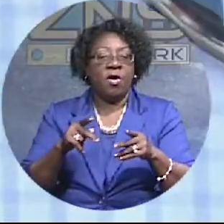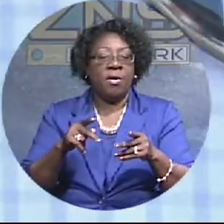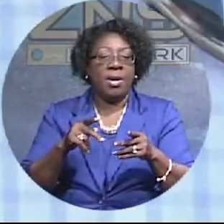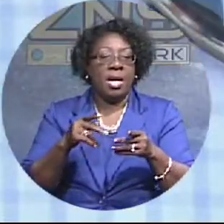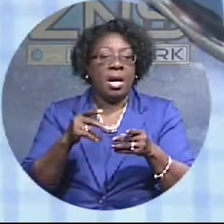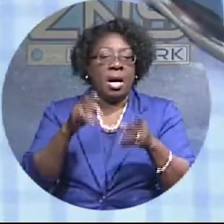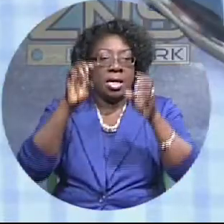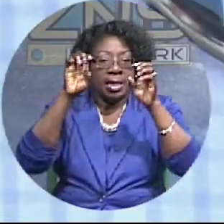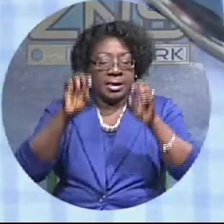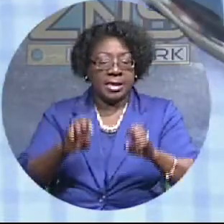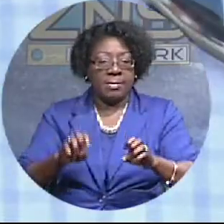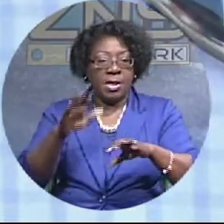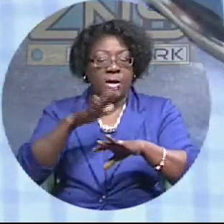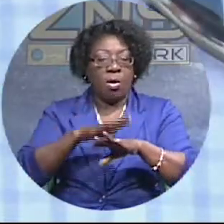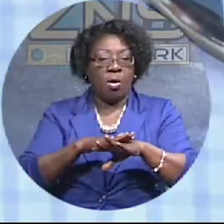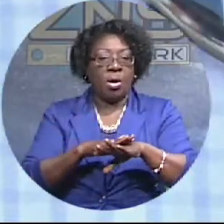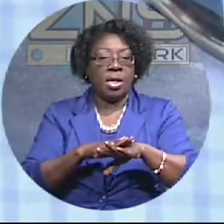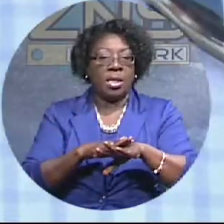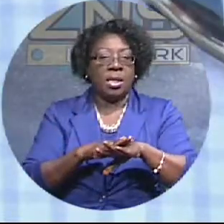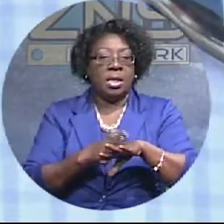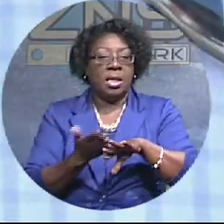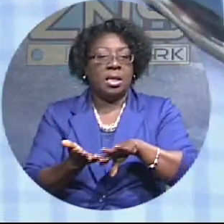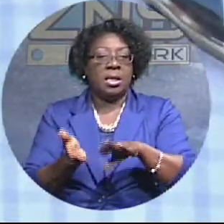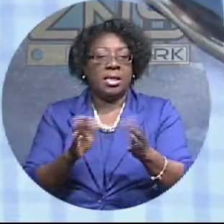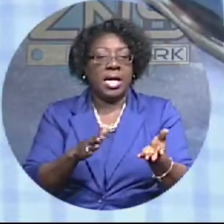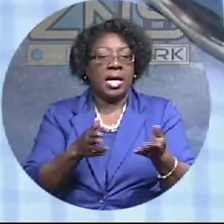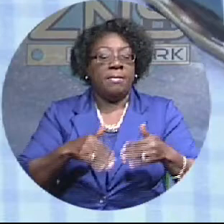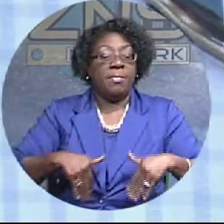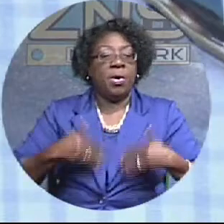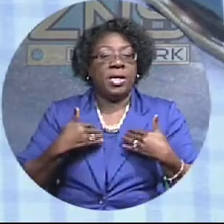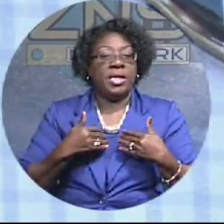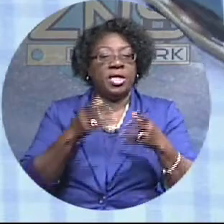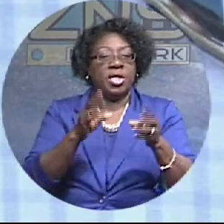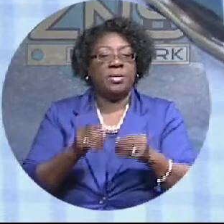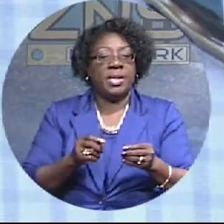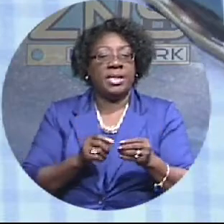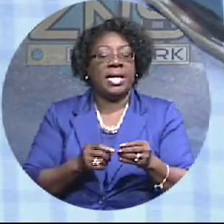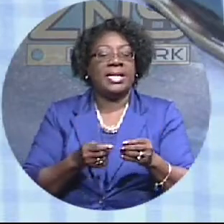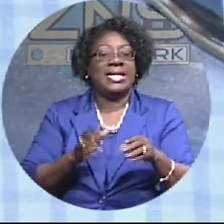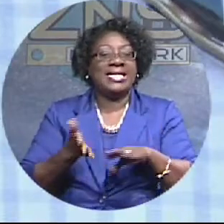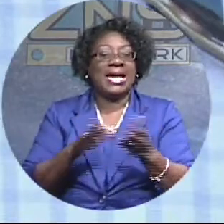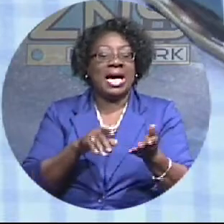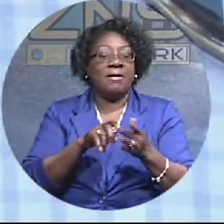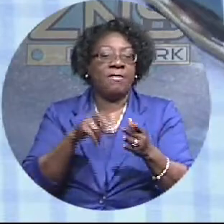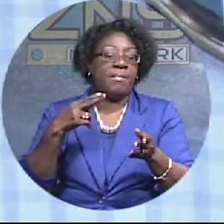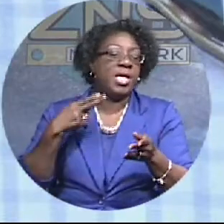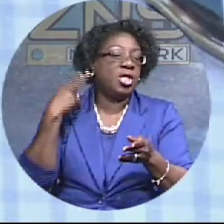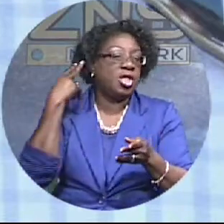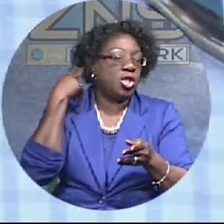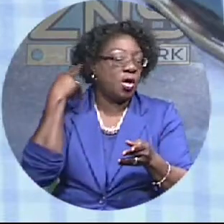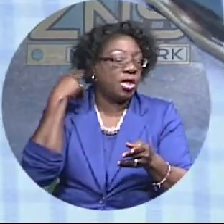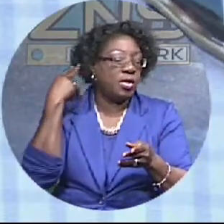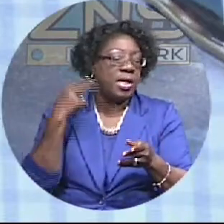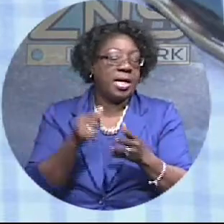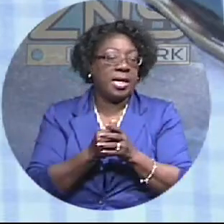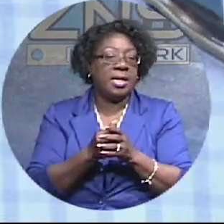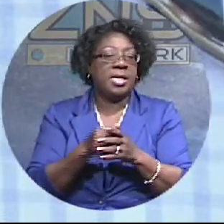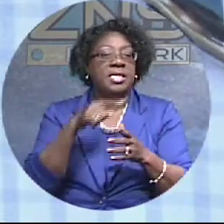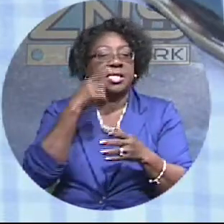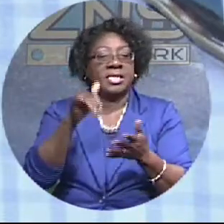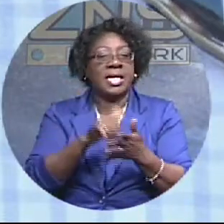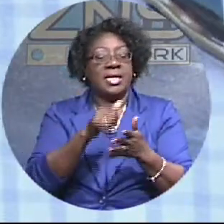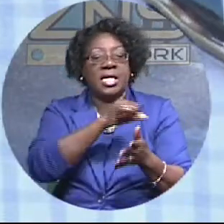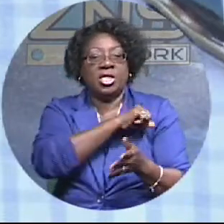autopsy on Stephen Sherman back on February 21st, determining that he died from a gunshot wound to the head. She also indicated that